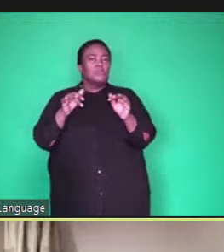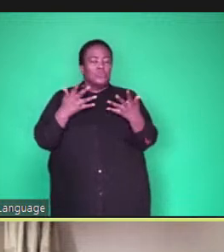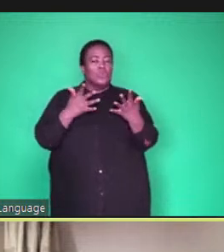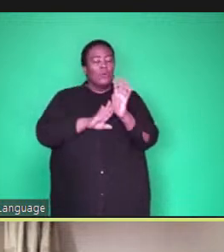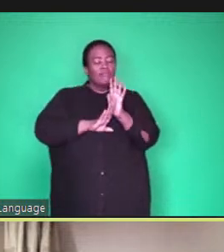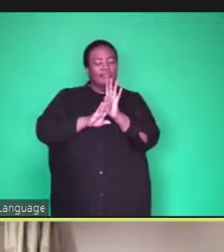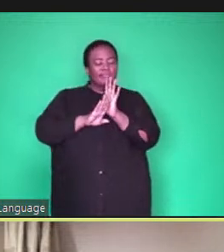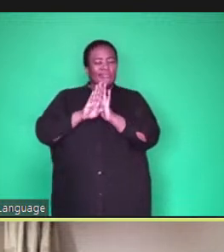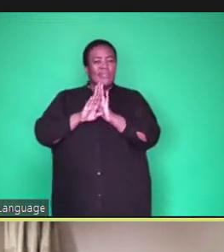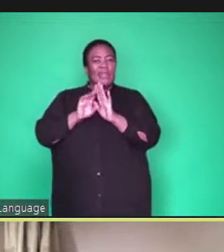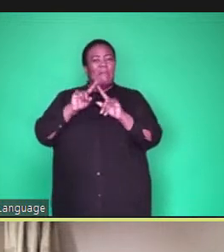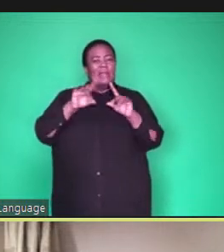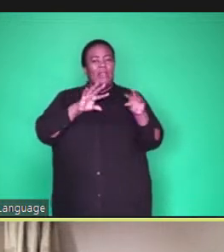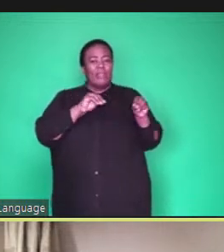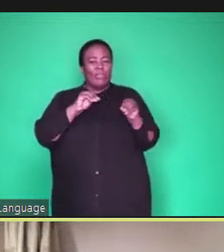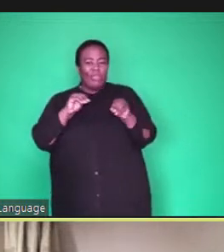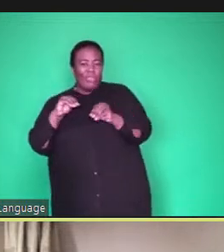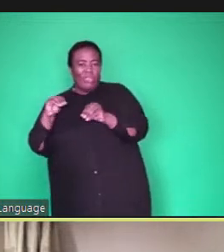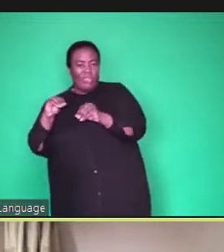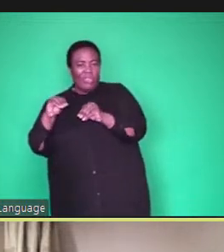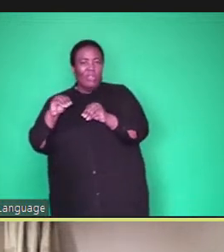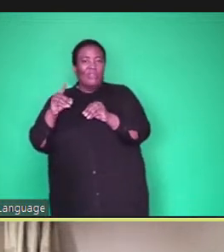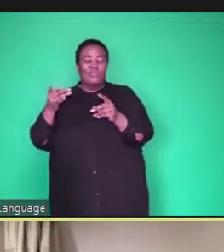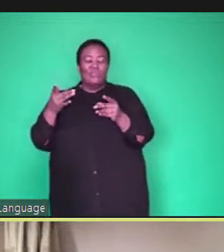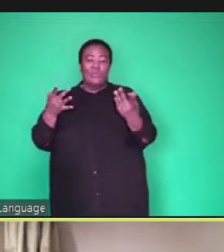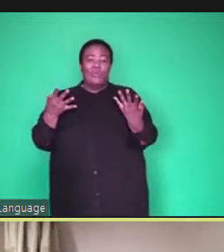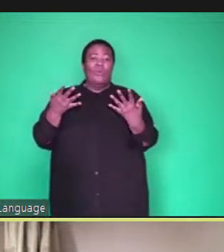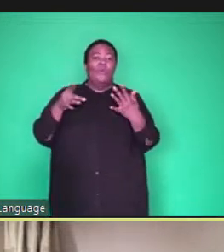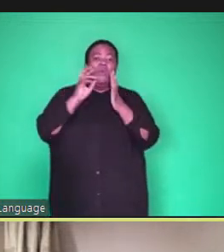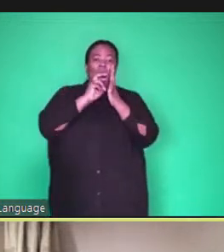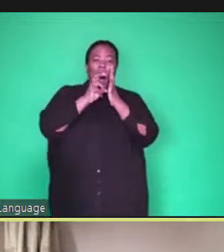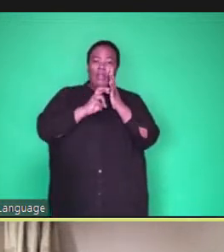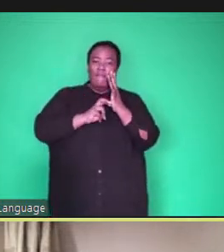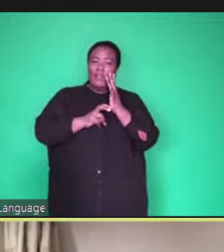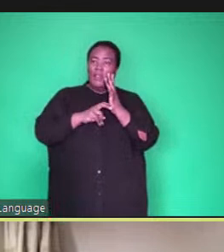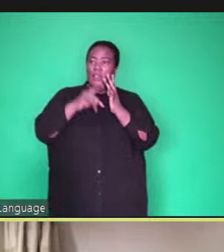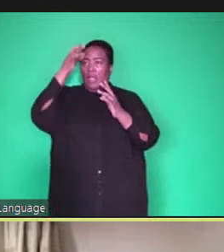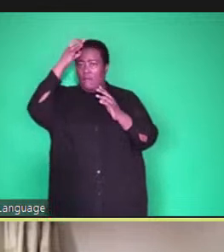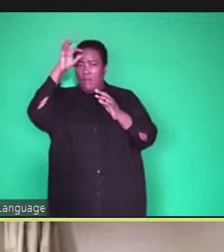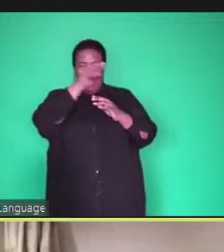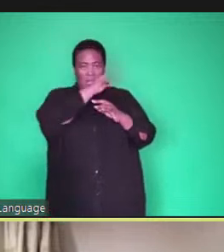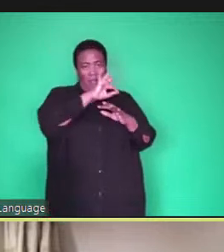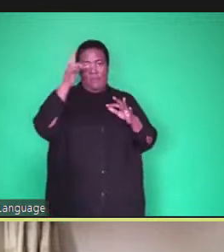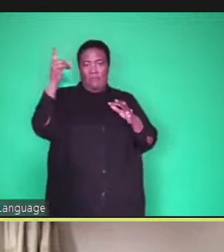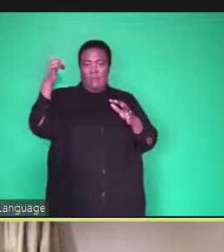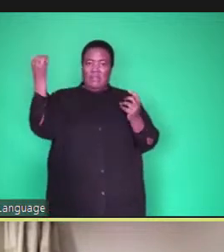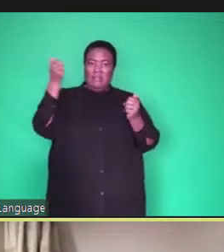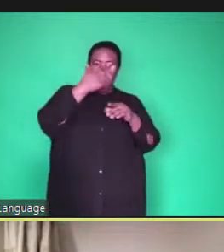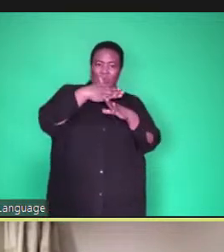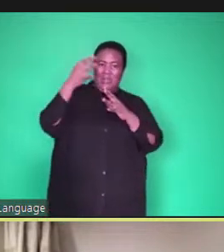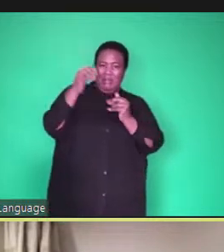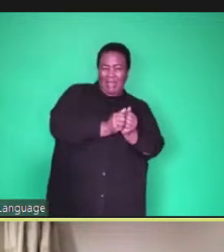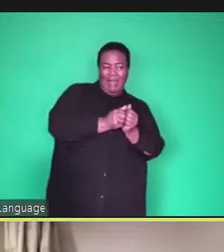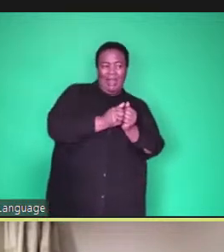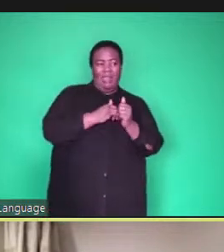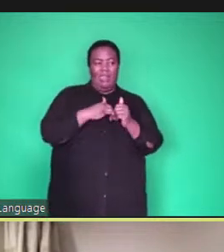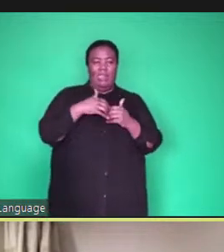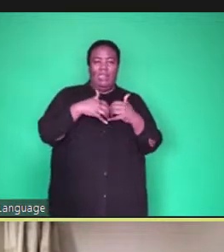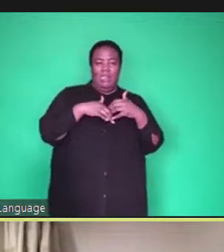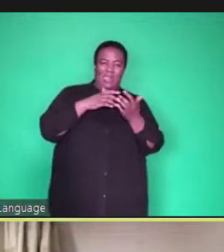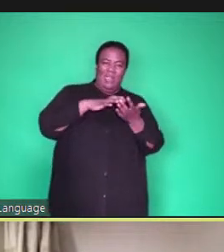and fractured, and coherence across the levels of government has actually been weak. So when we look at migration